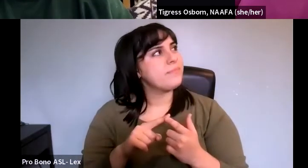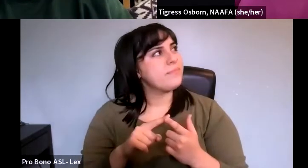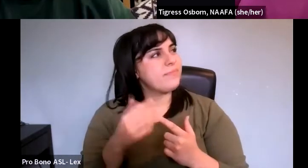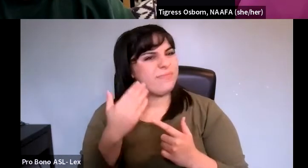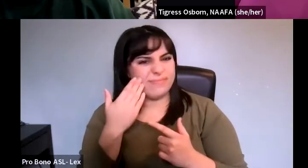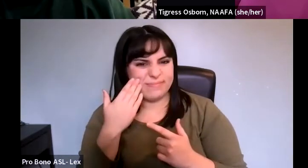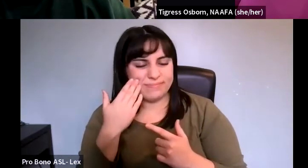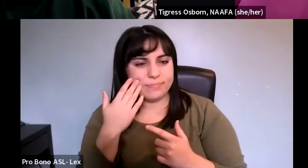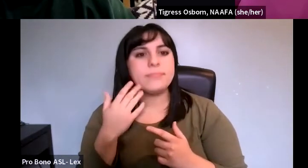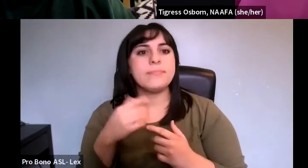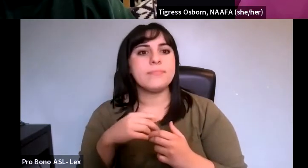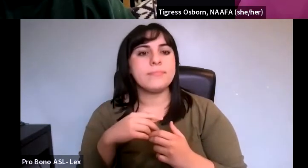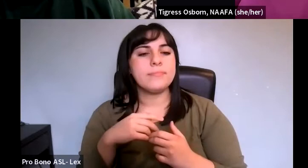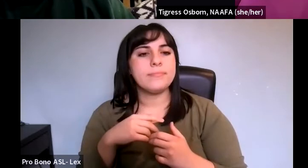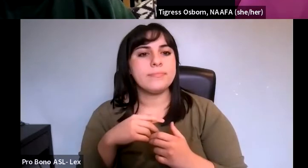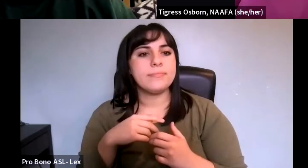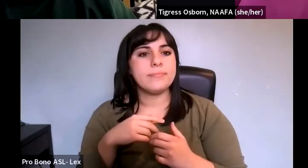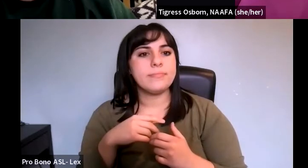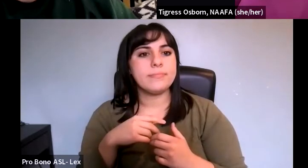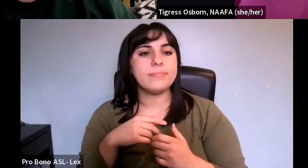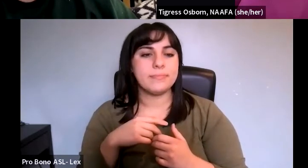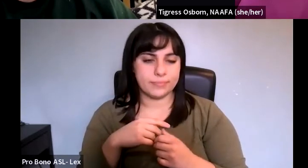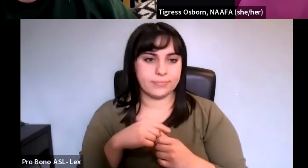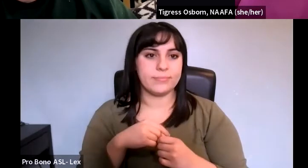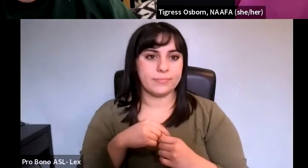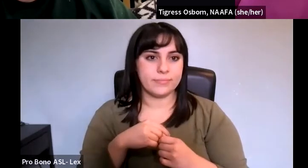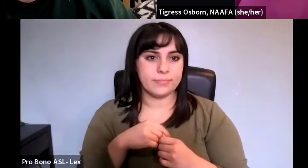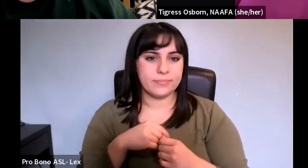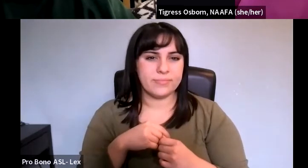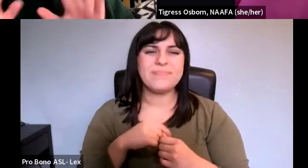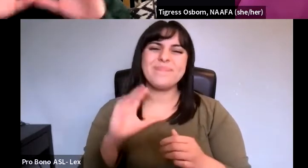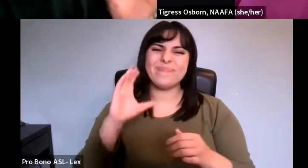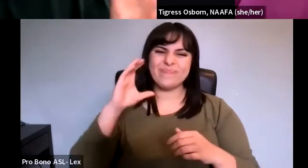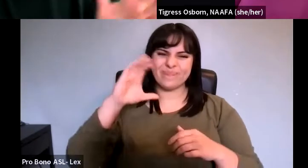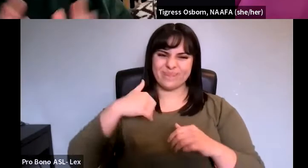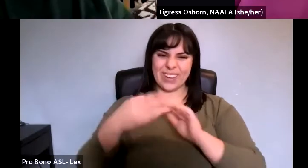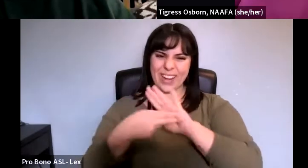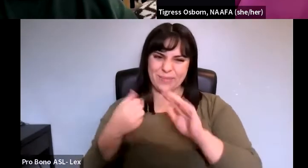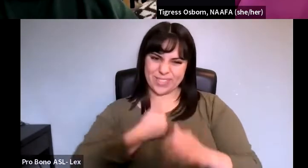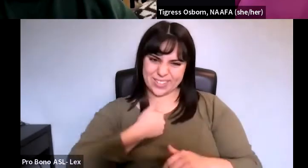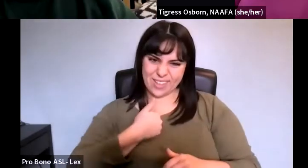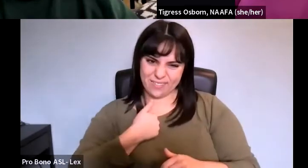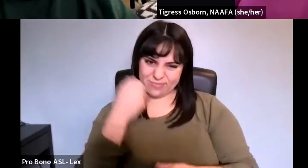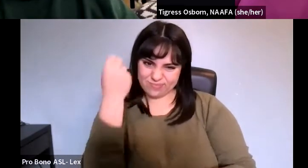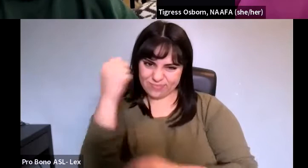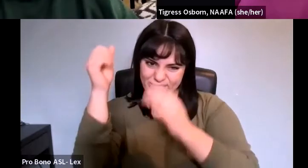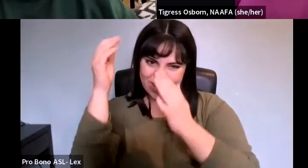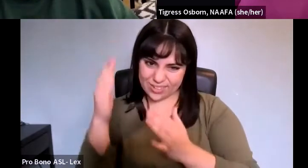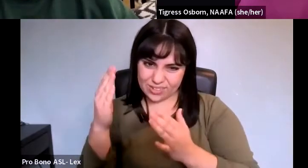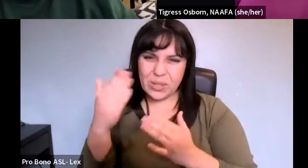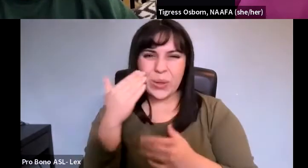from. Well, I met, I feel weird about calling myself an activist, especially in this space where people are actually